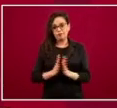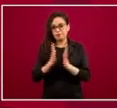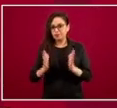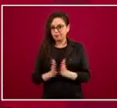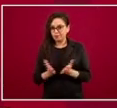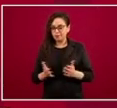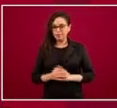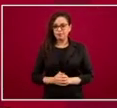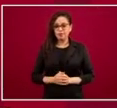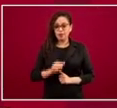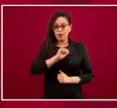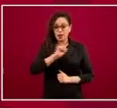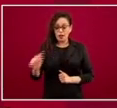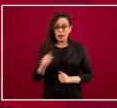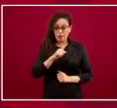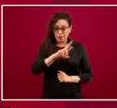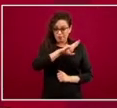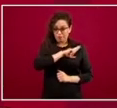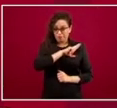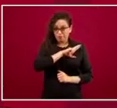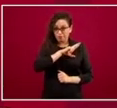sector's participation.